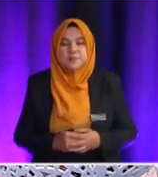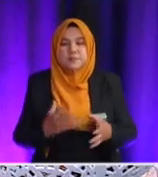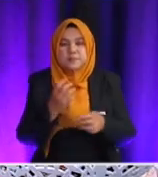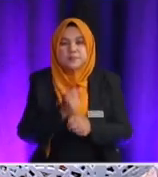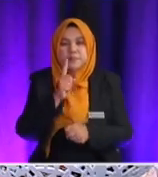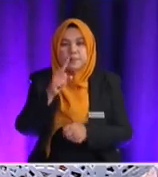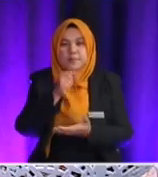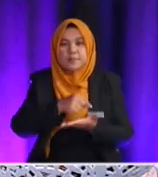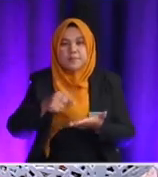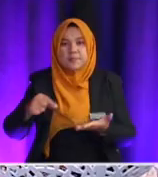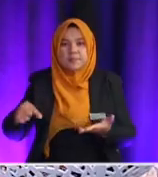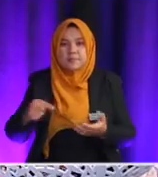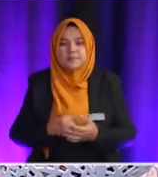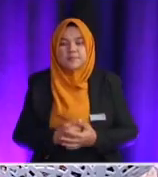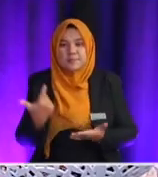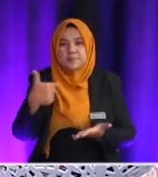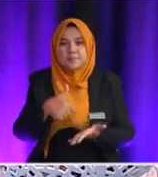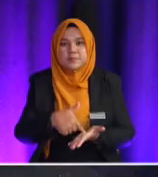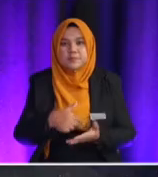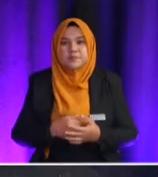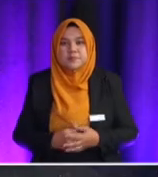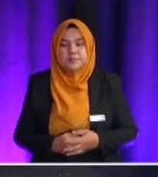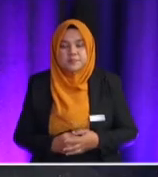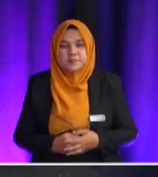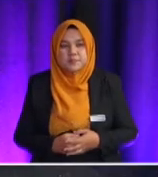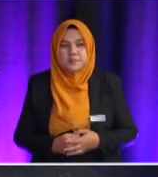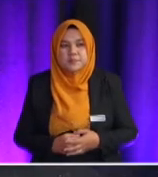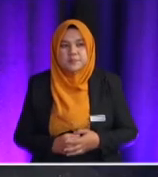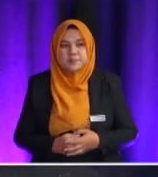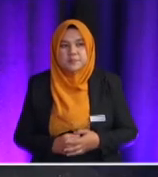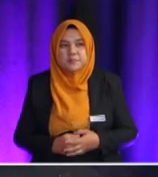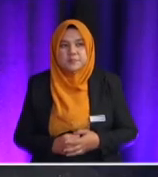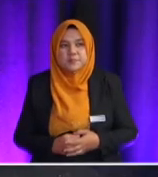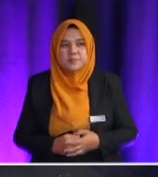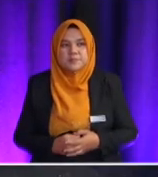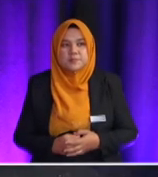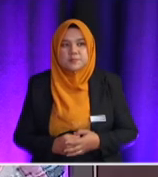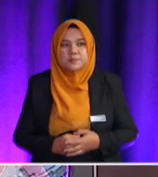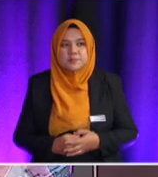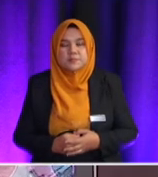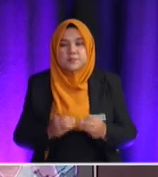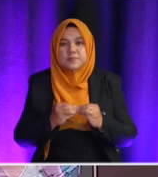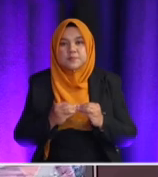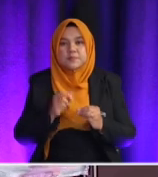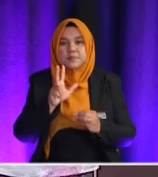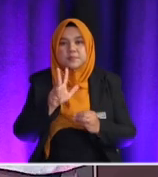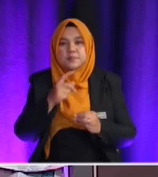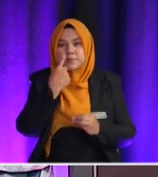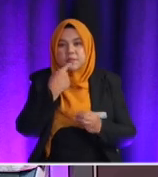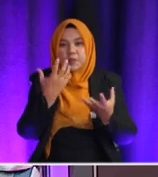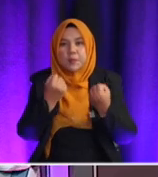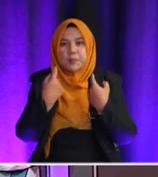also. Congratulations. Uh-huh. We're waiting for Shasha and Asila now. Yes. Okay, number three. Who wants to try